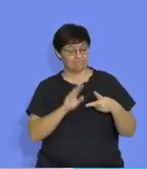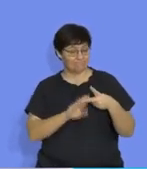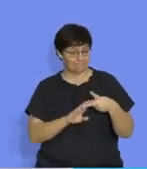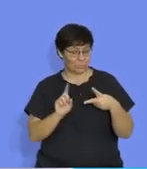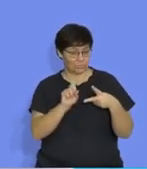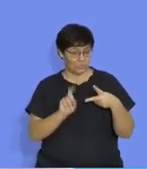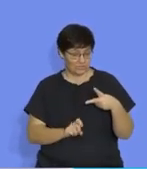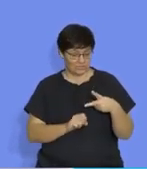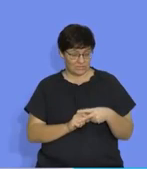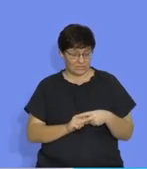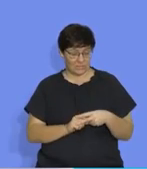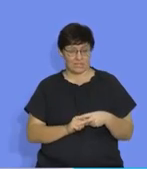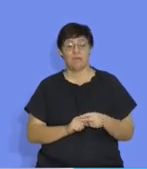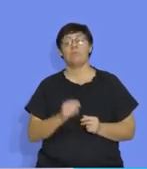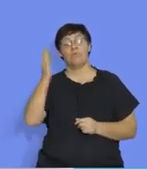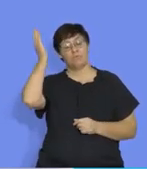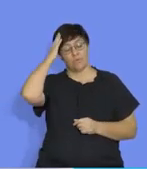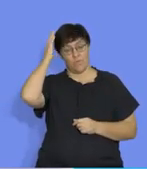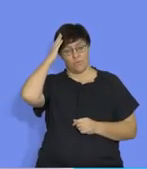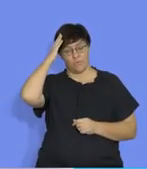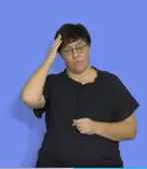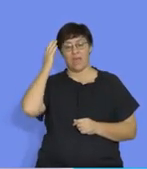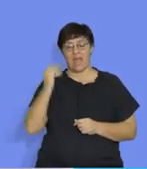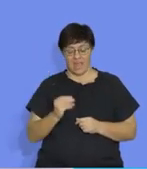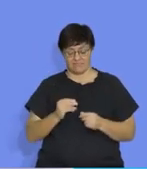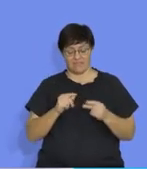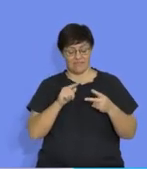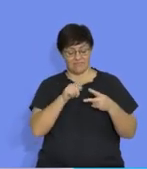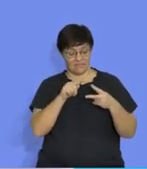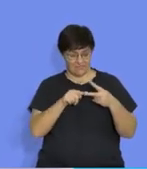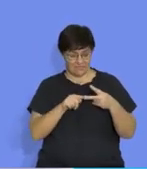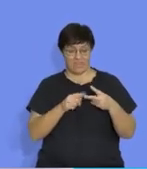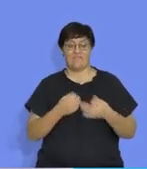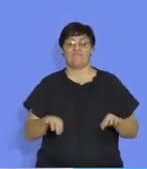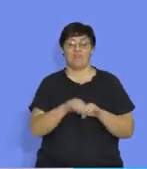of this question, knowing that I actually have two x